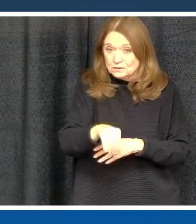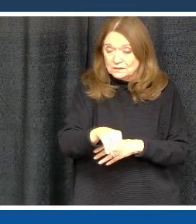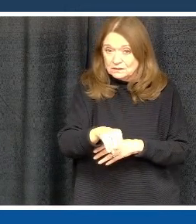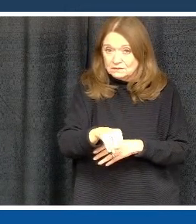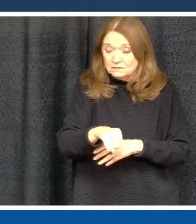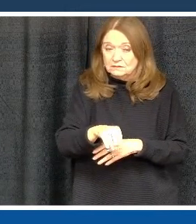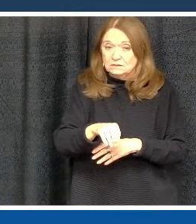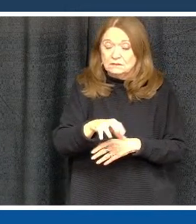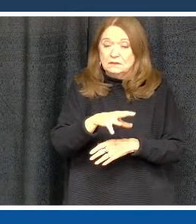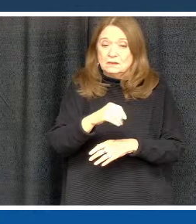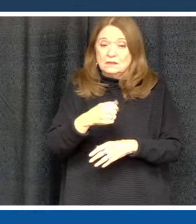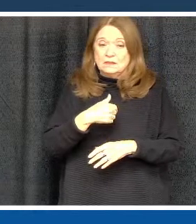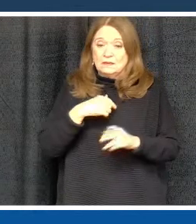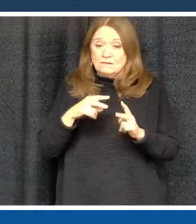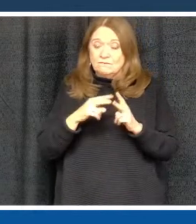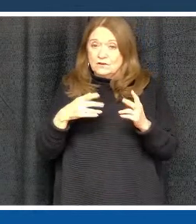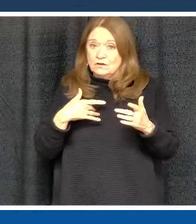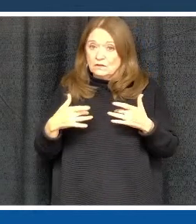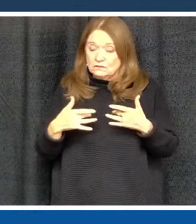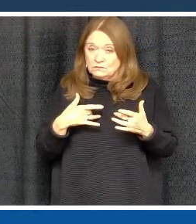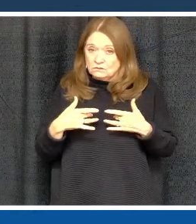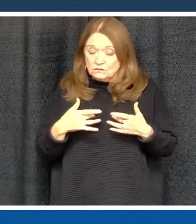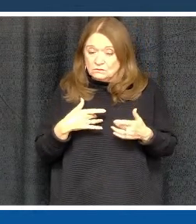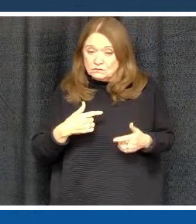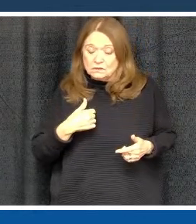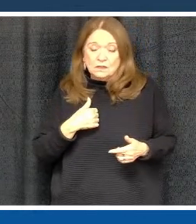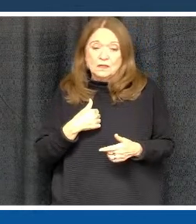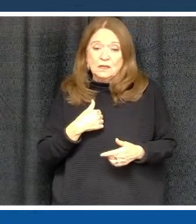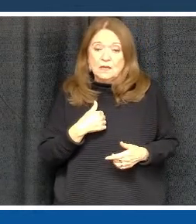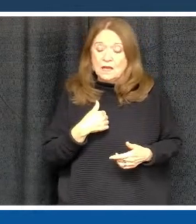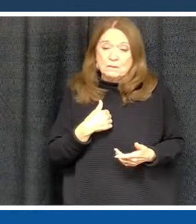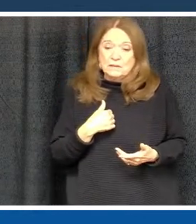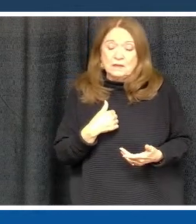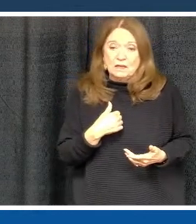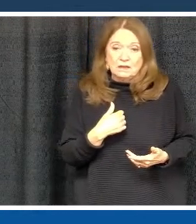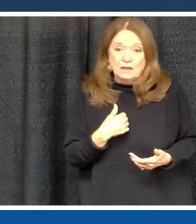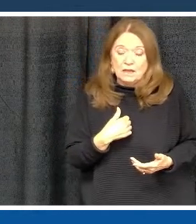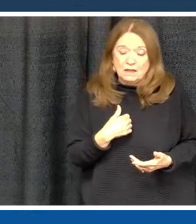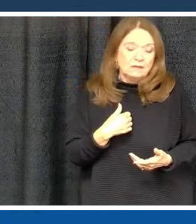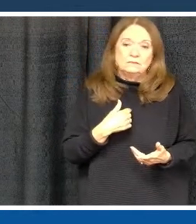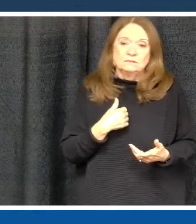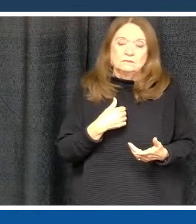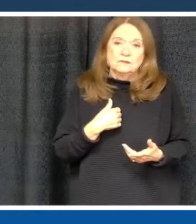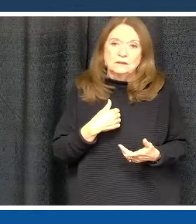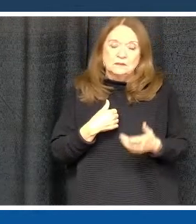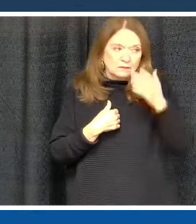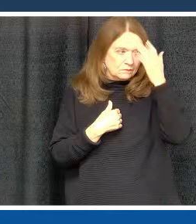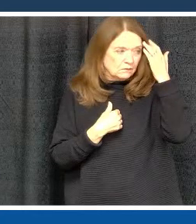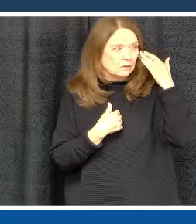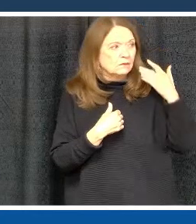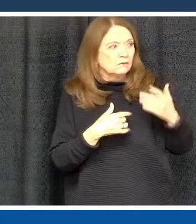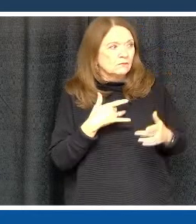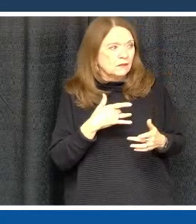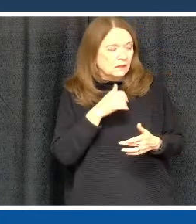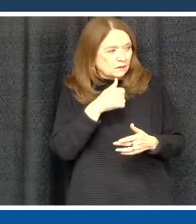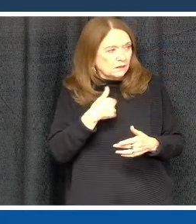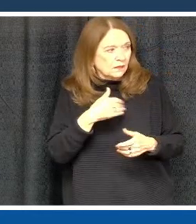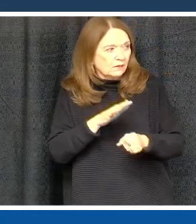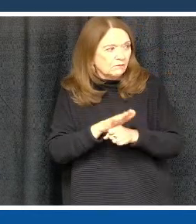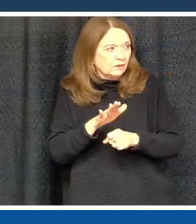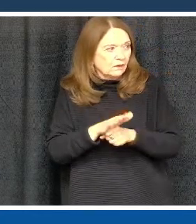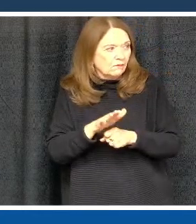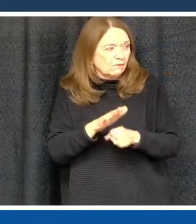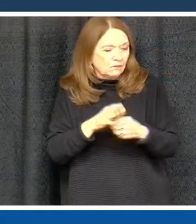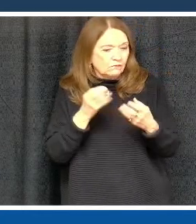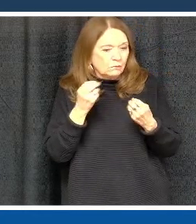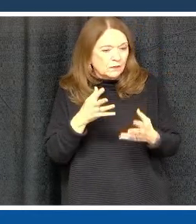And I'm very concerned. I abstained because I felt like I didn't have enough information. And I'd